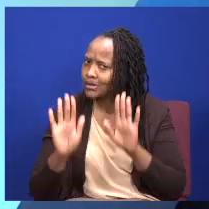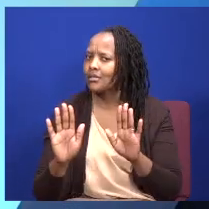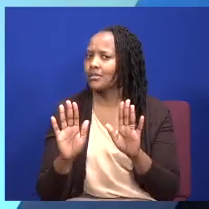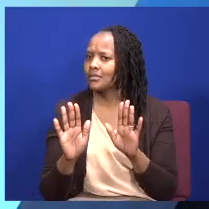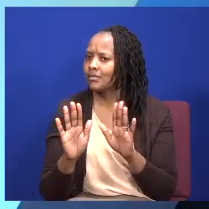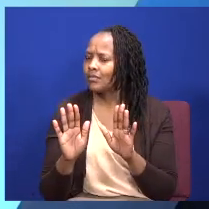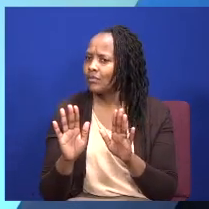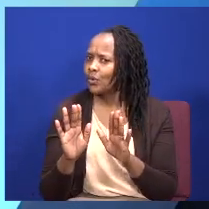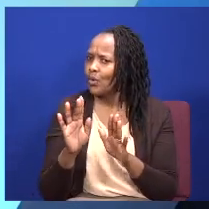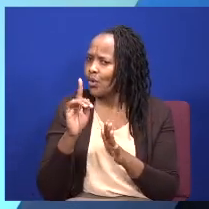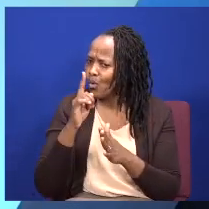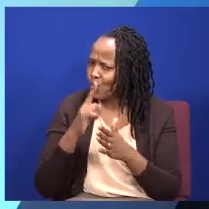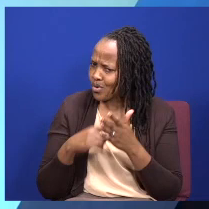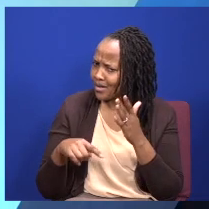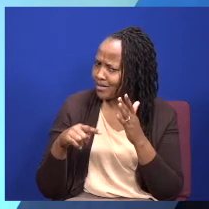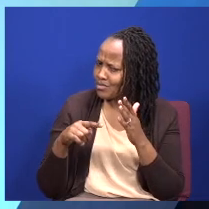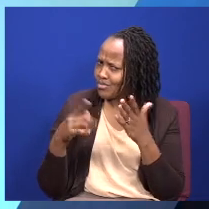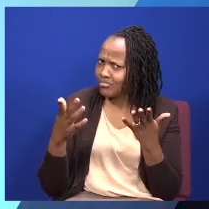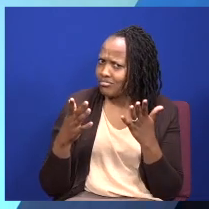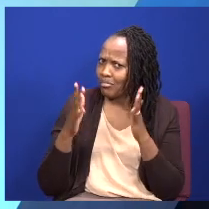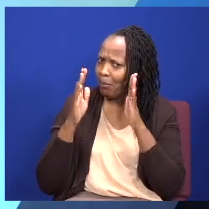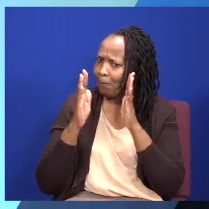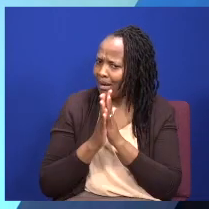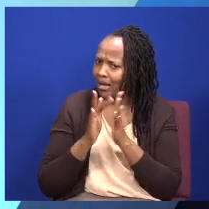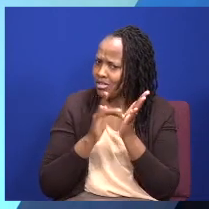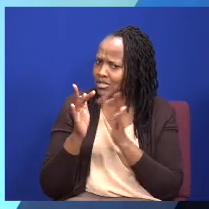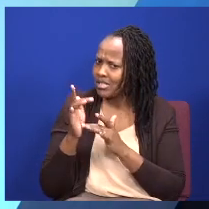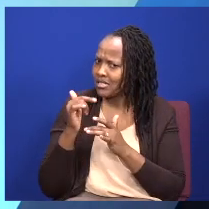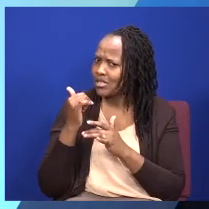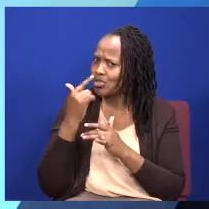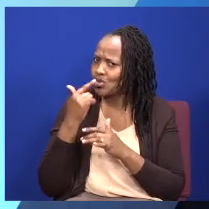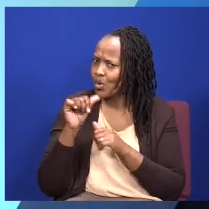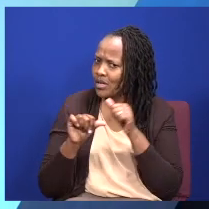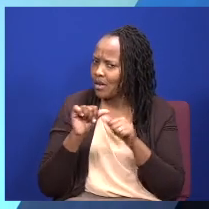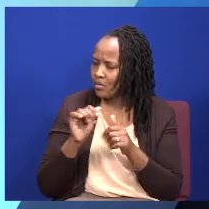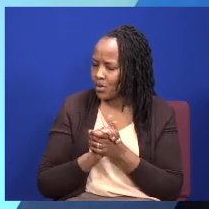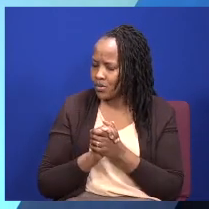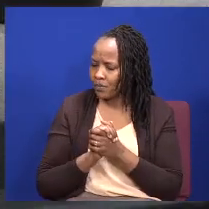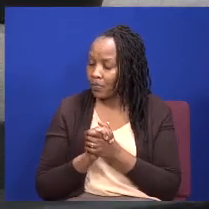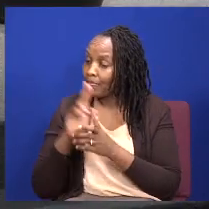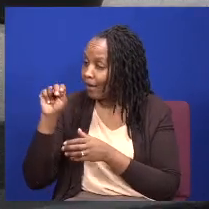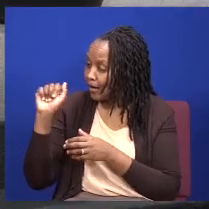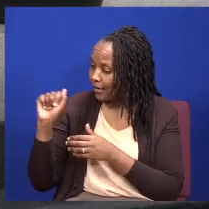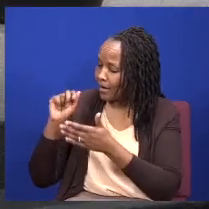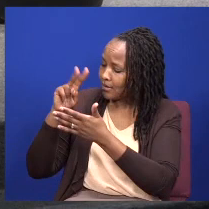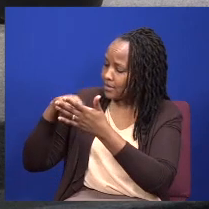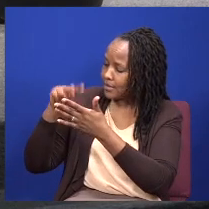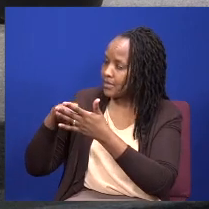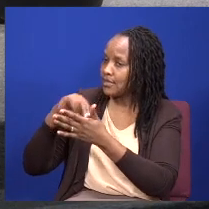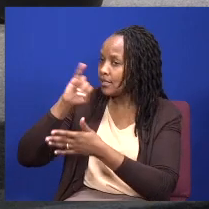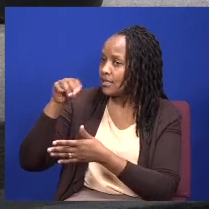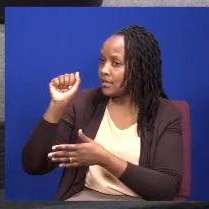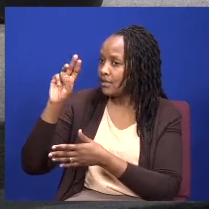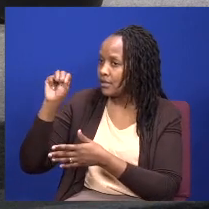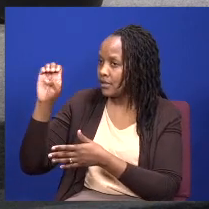So what kind of prayer is Jesus referring to? Nathan, read for us James chapter 5, verse 15 and